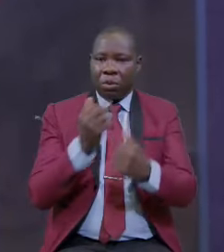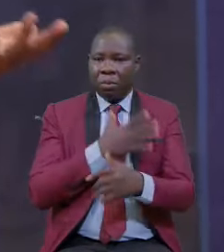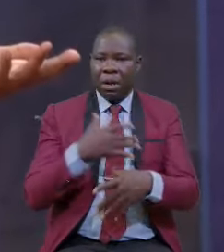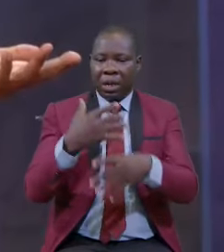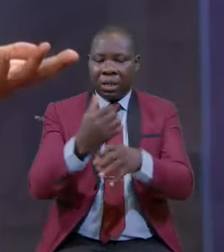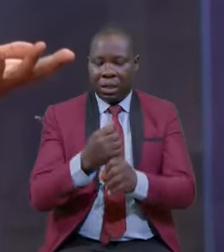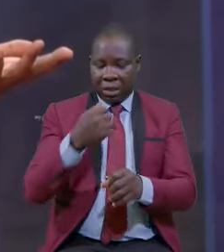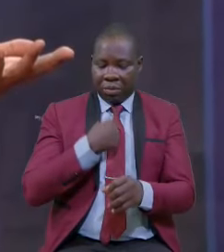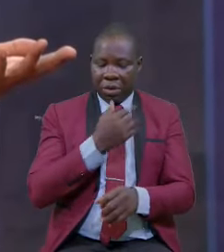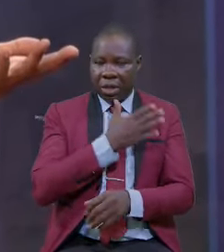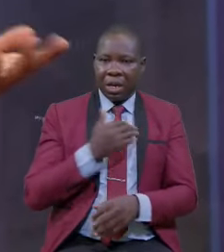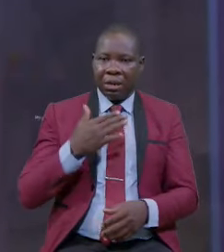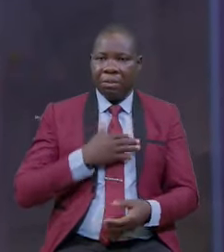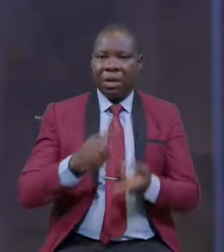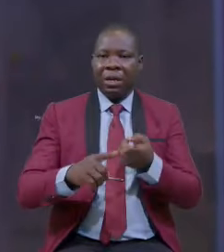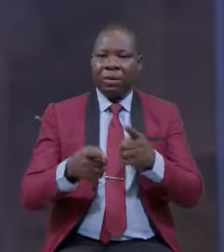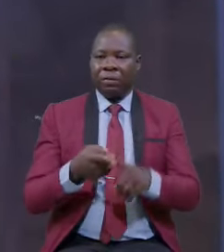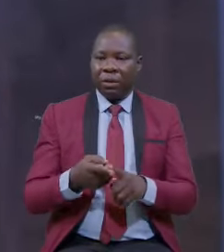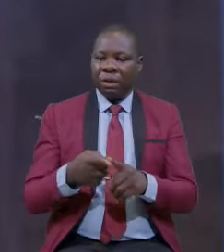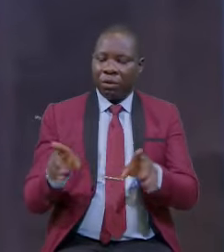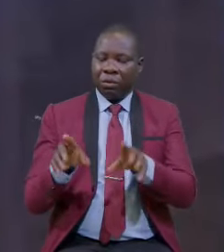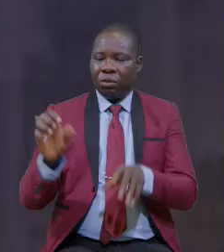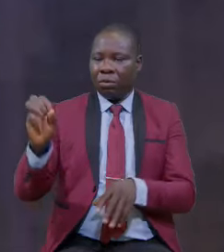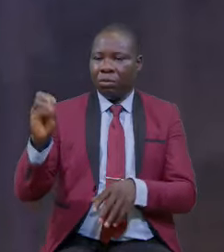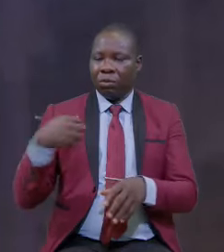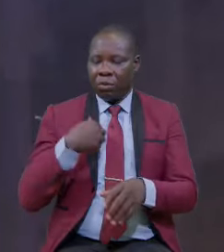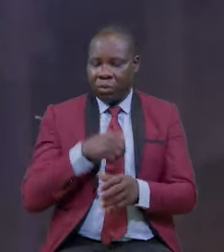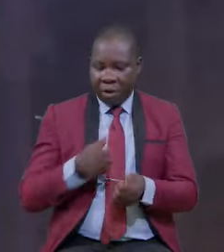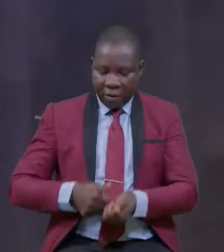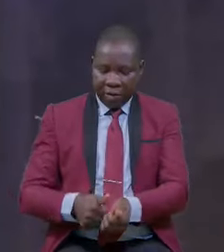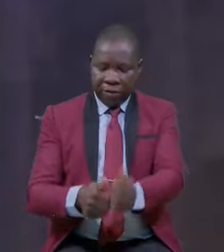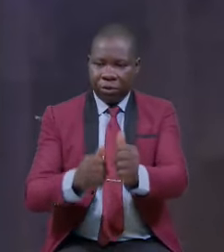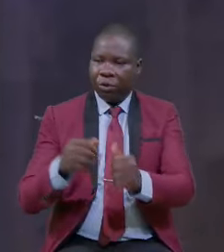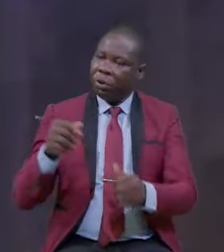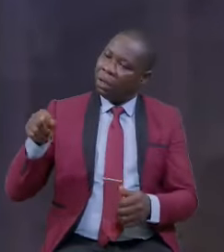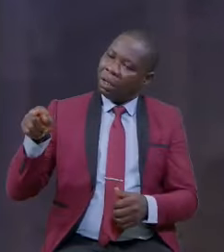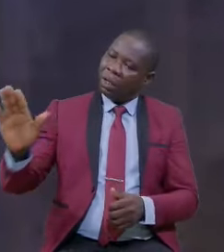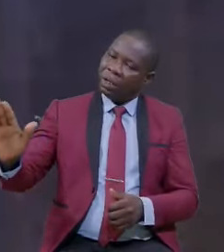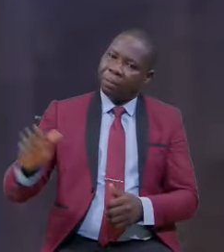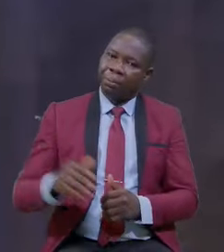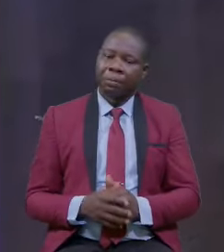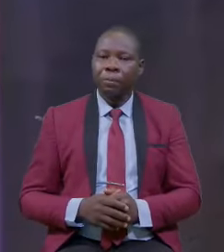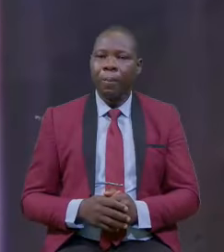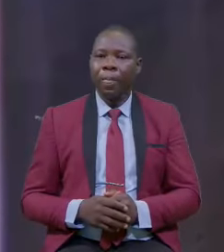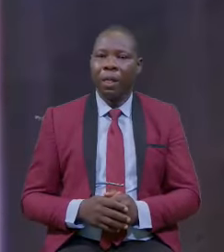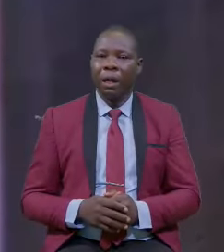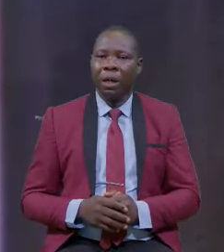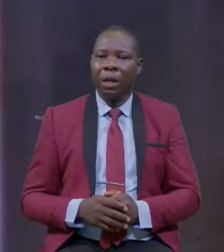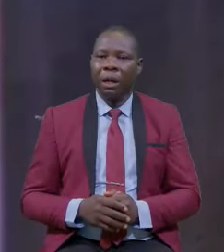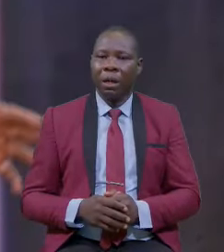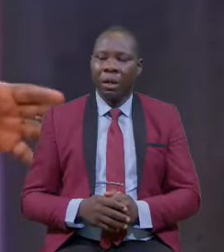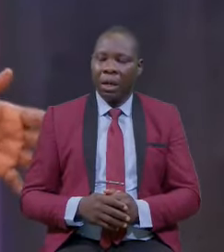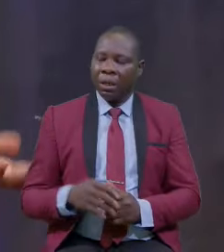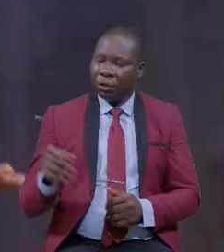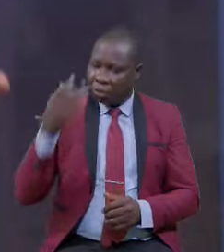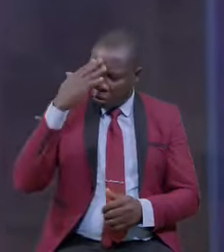so we went there. And when we went there, I was reading, the Bible was on my lap. And when